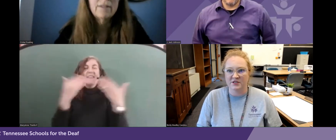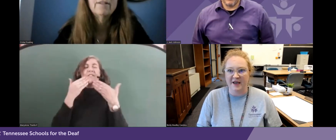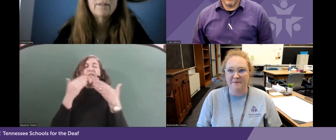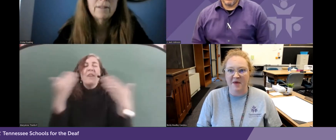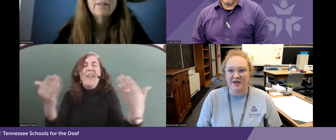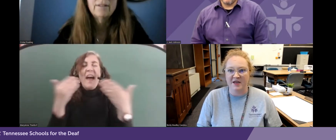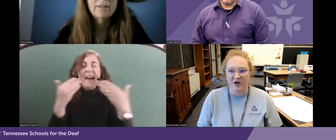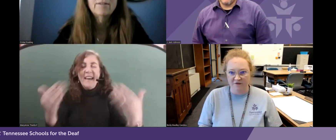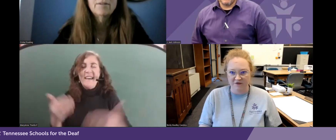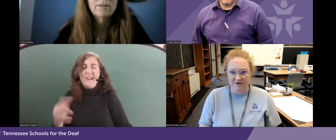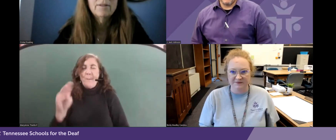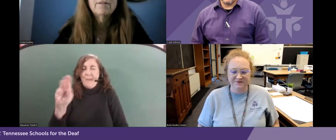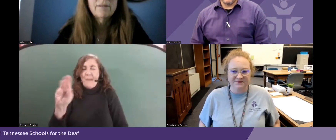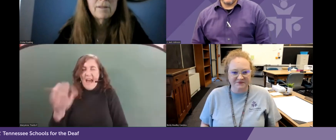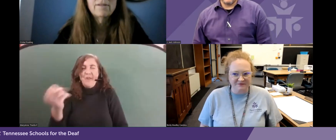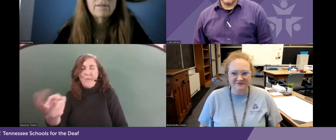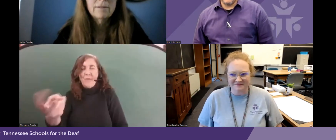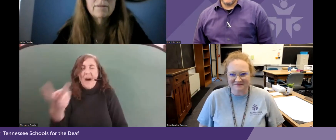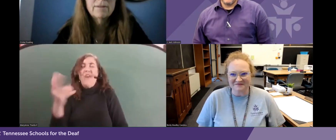Thursday, May 12th.